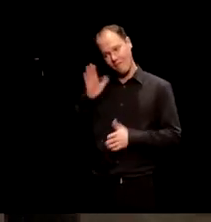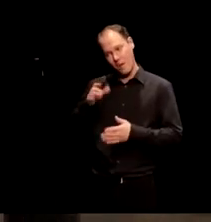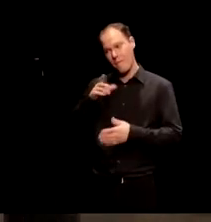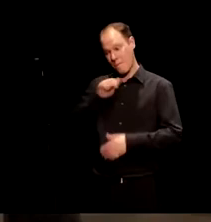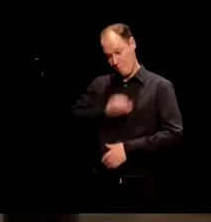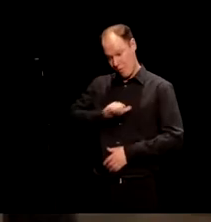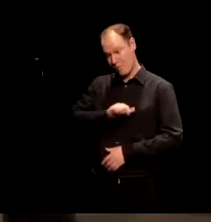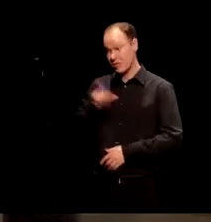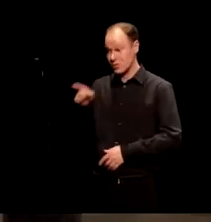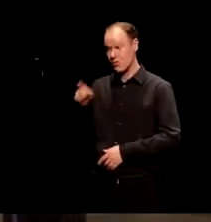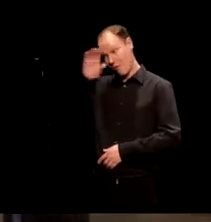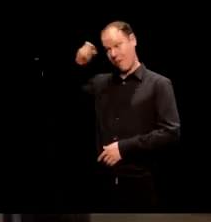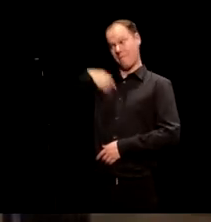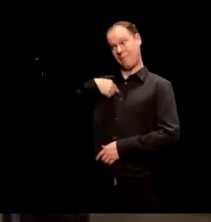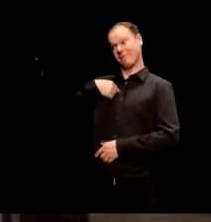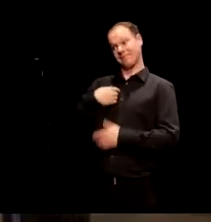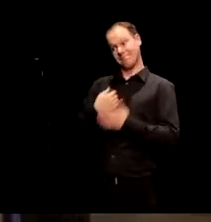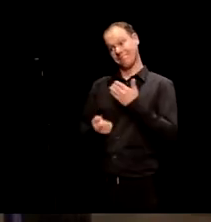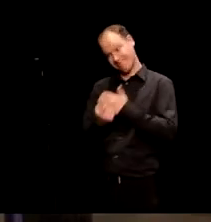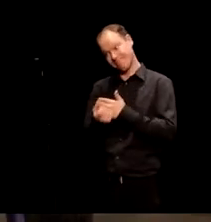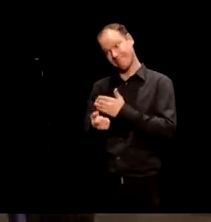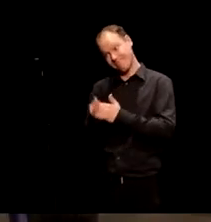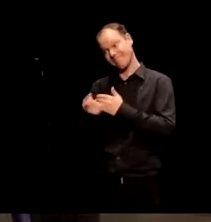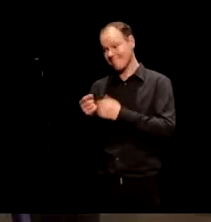sometimes and take the best care of yourself.